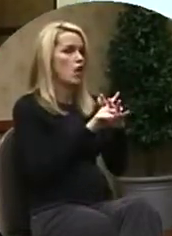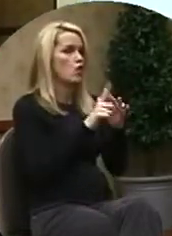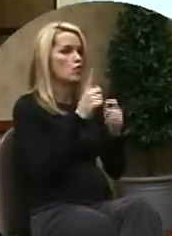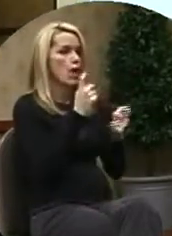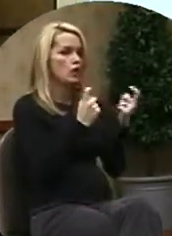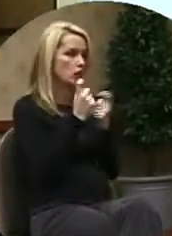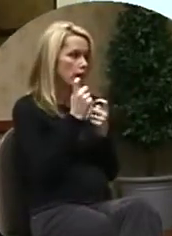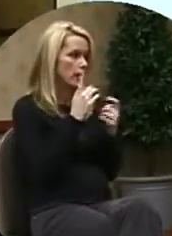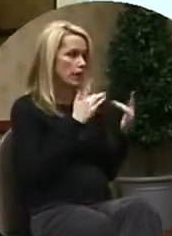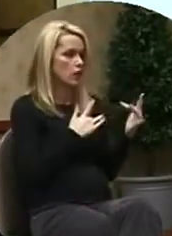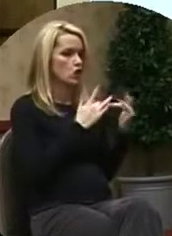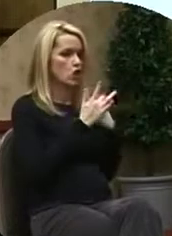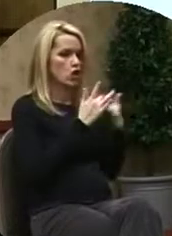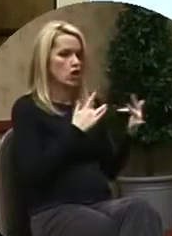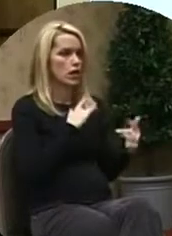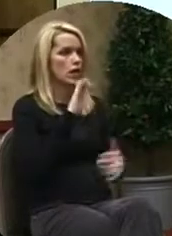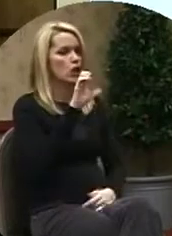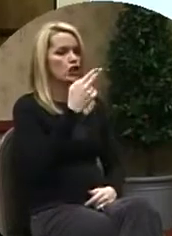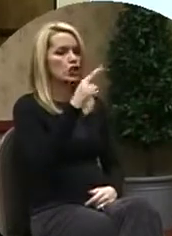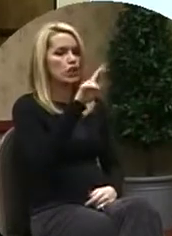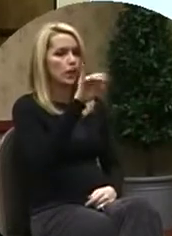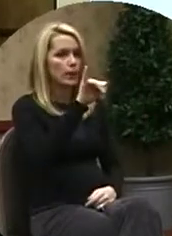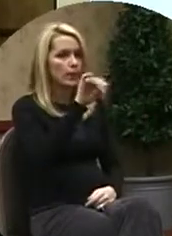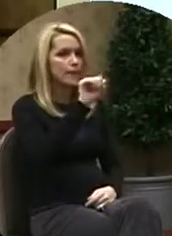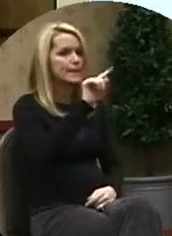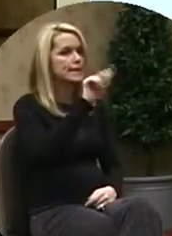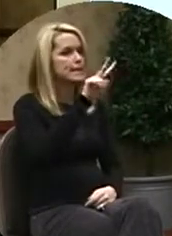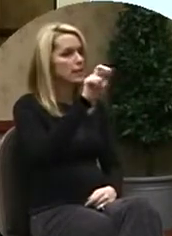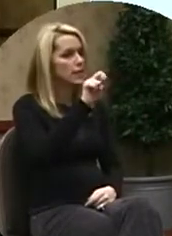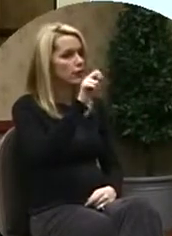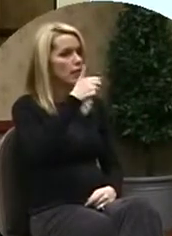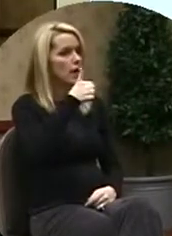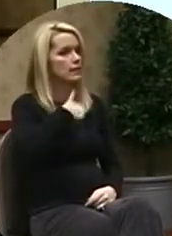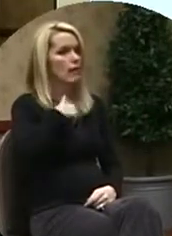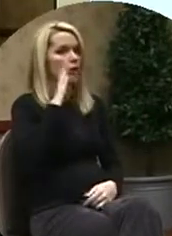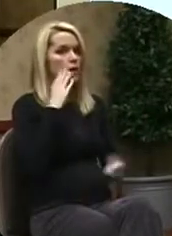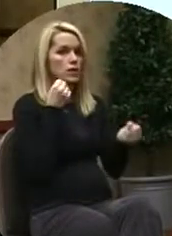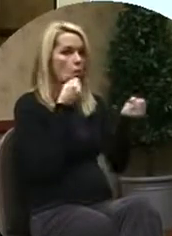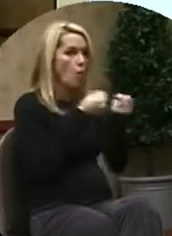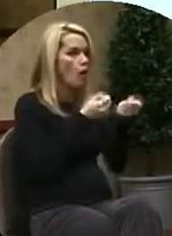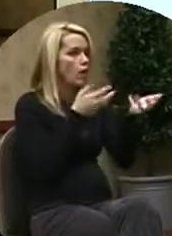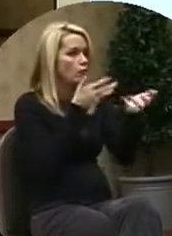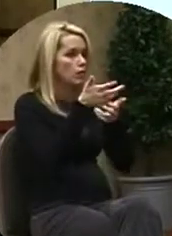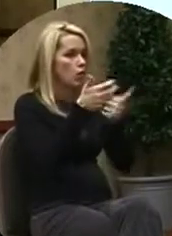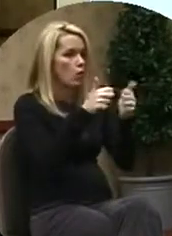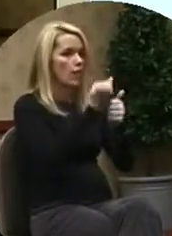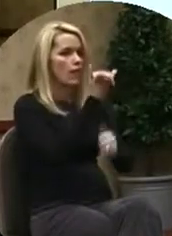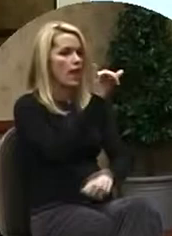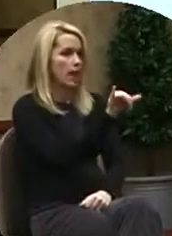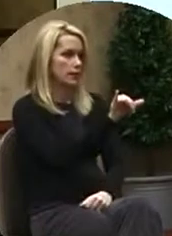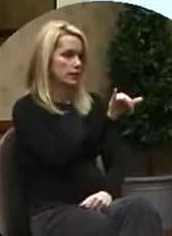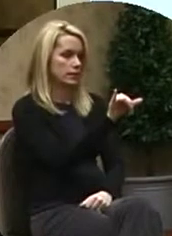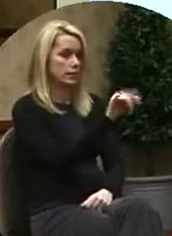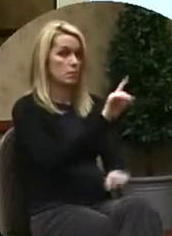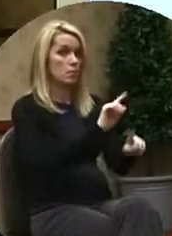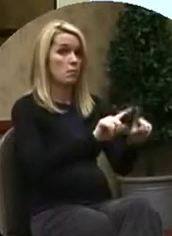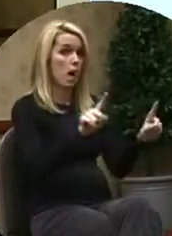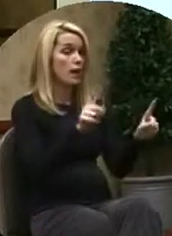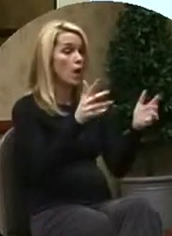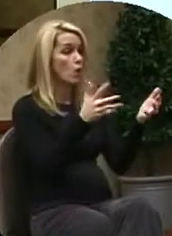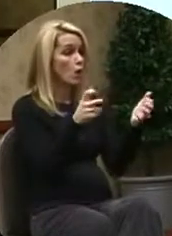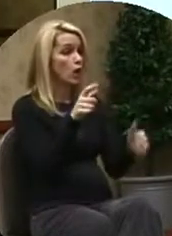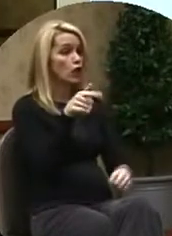concern, and Sherry and Steve, and we'll be here to support you as we go through this. I want you to have the support you need, but I do want you